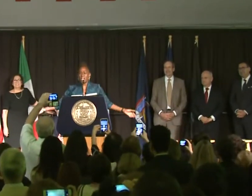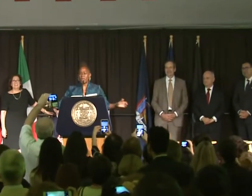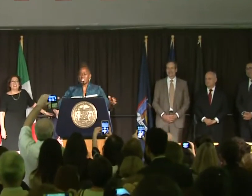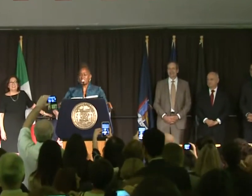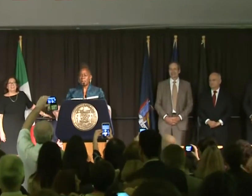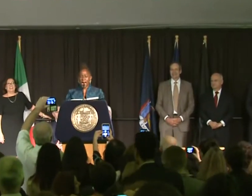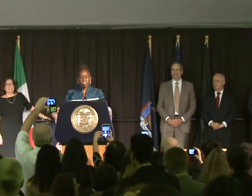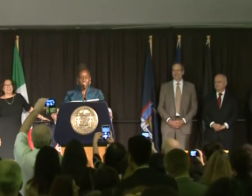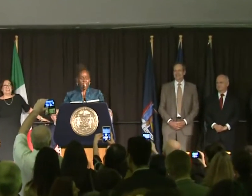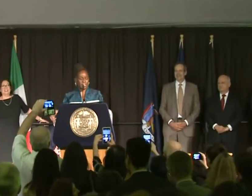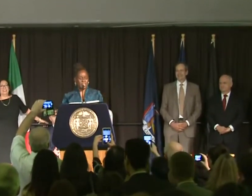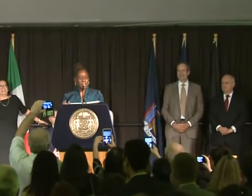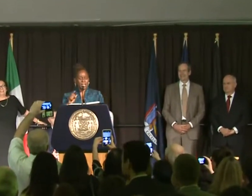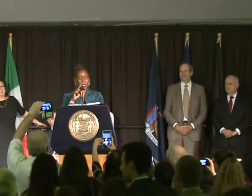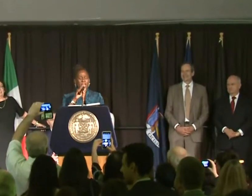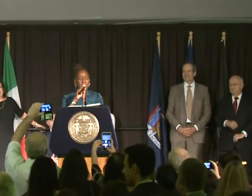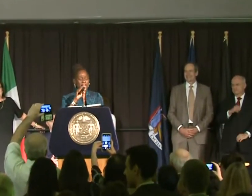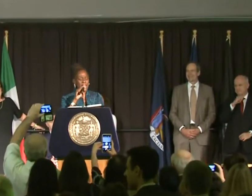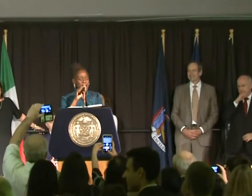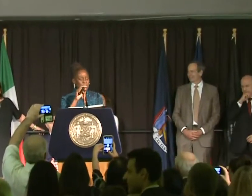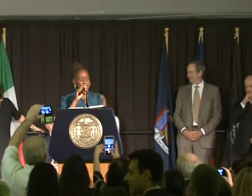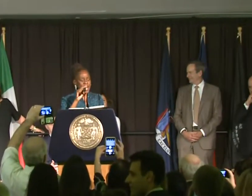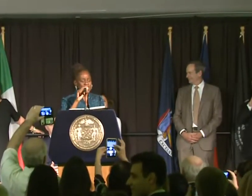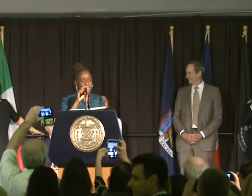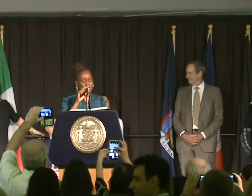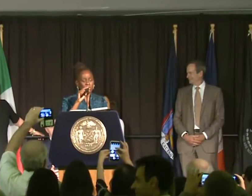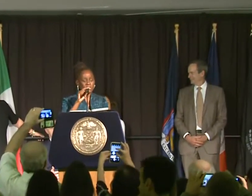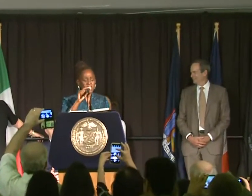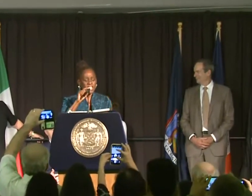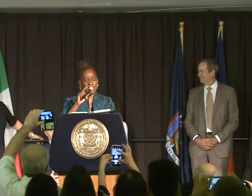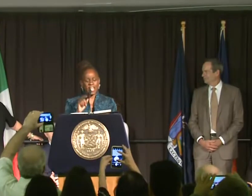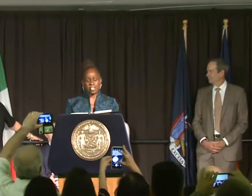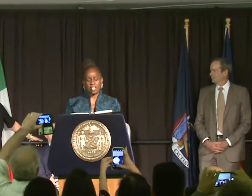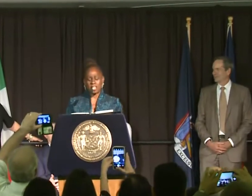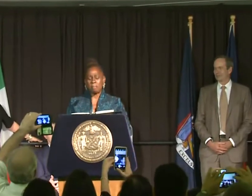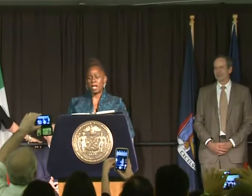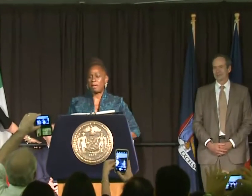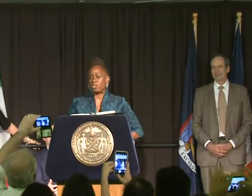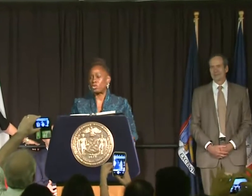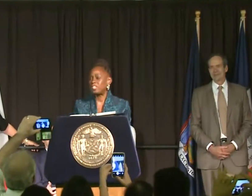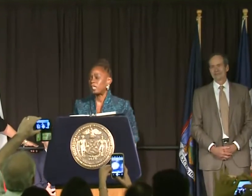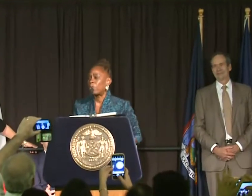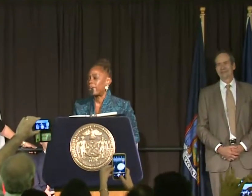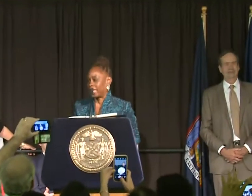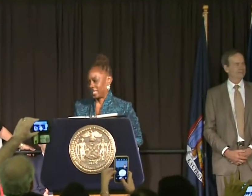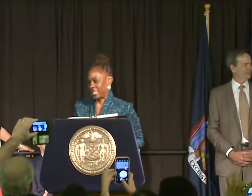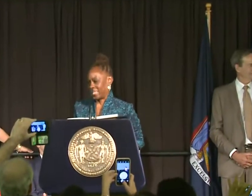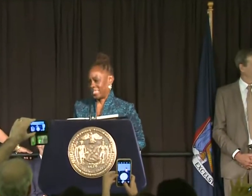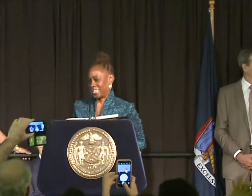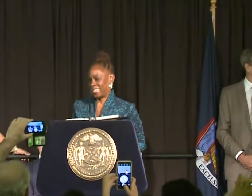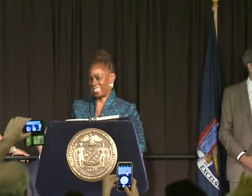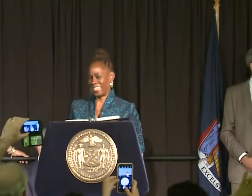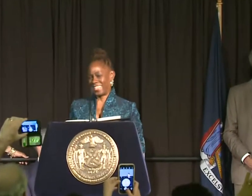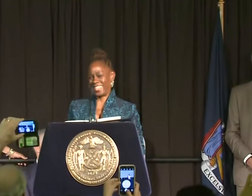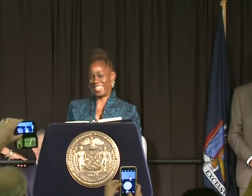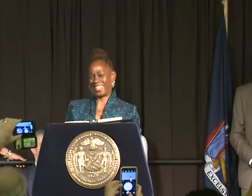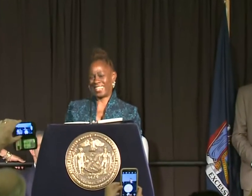Benvenuti a Gracie Mansion. Questa è la casa di tutti e siete sempre benvenuti qui.